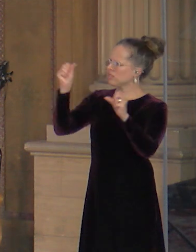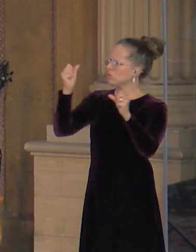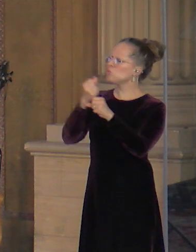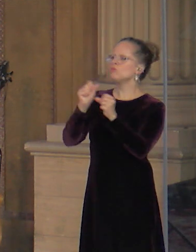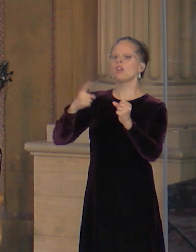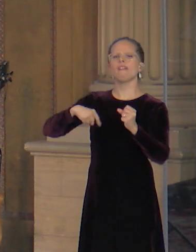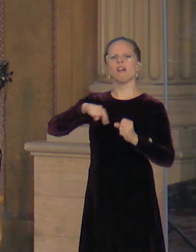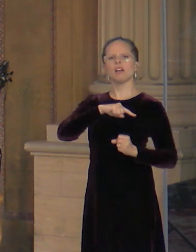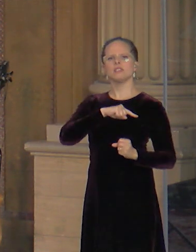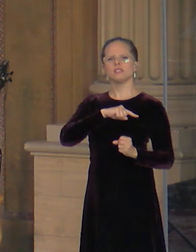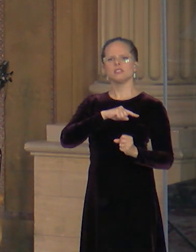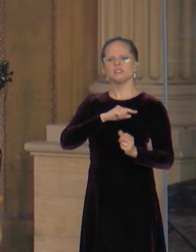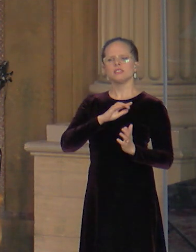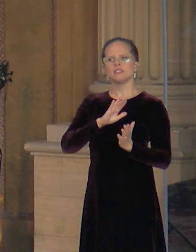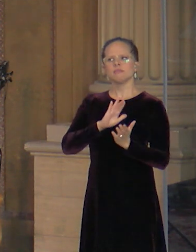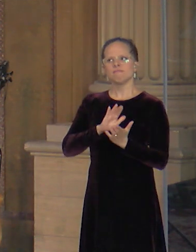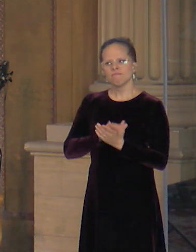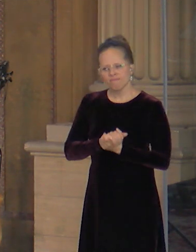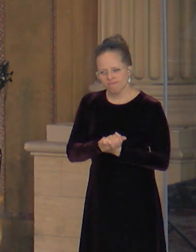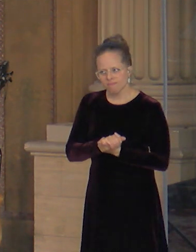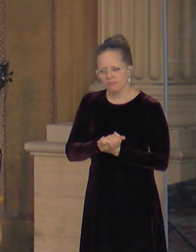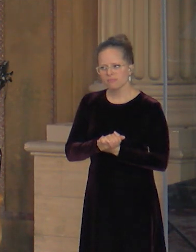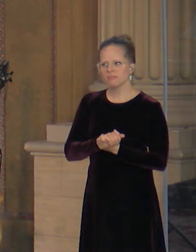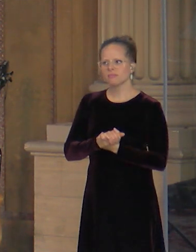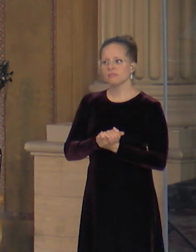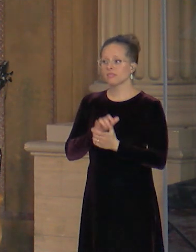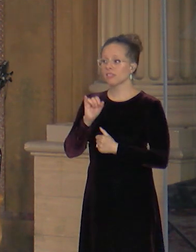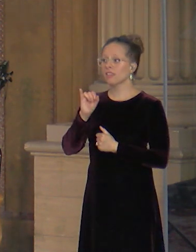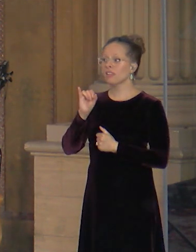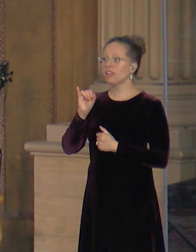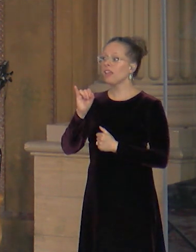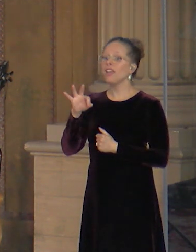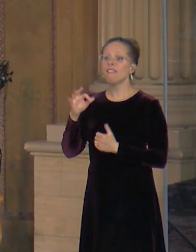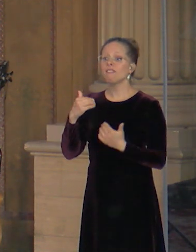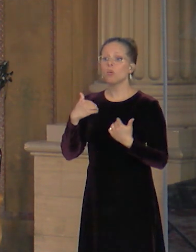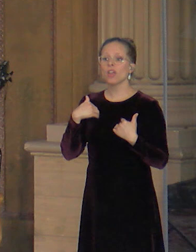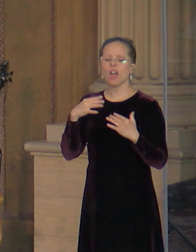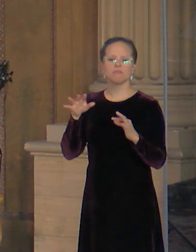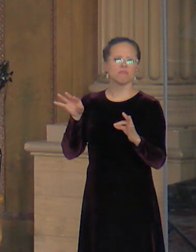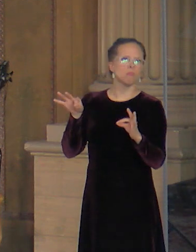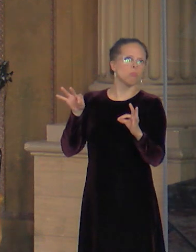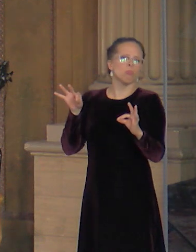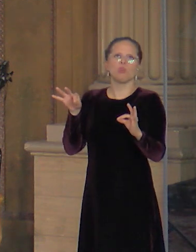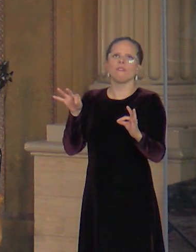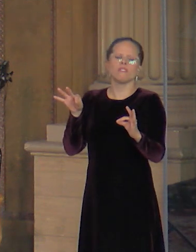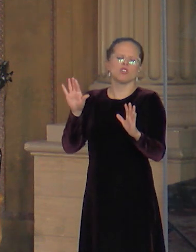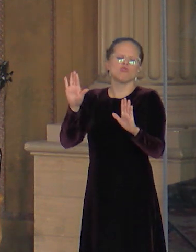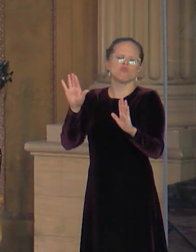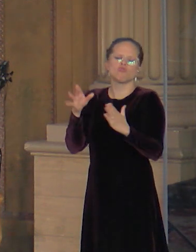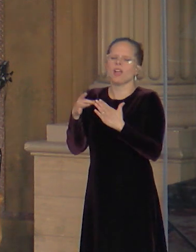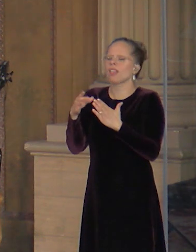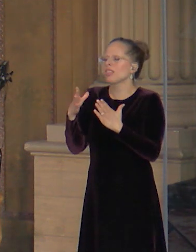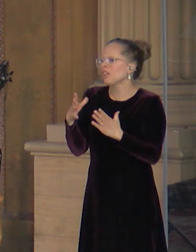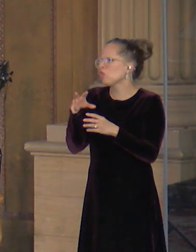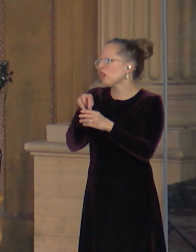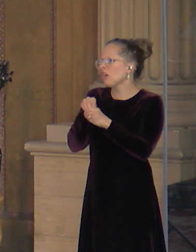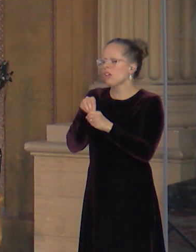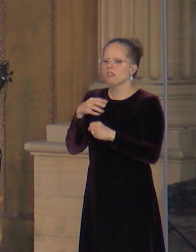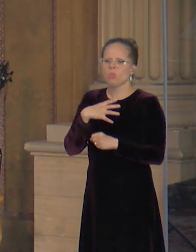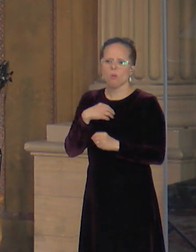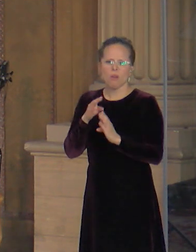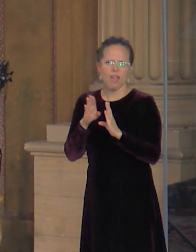but if we got a great leader in the White House and we got a great Congress